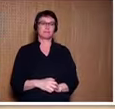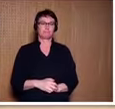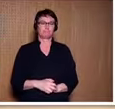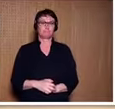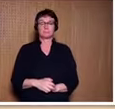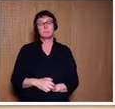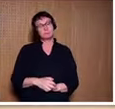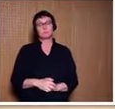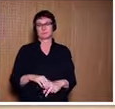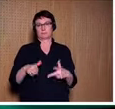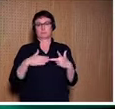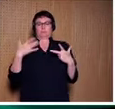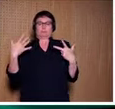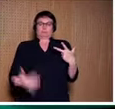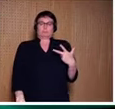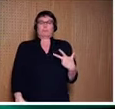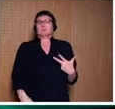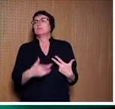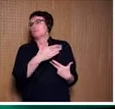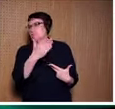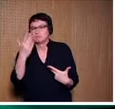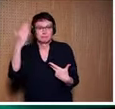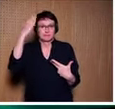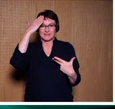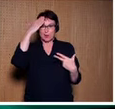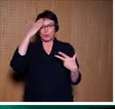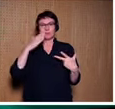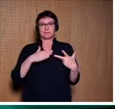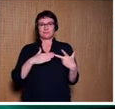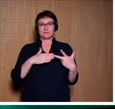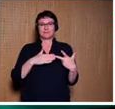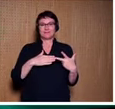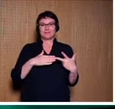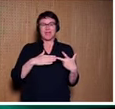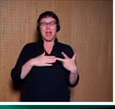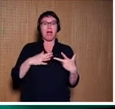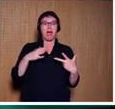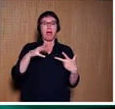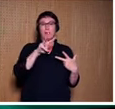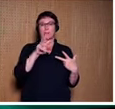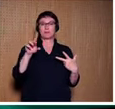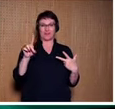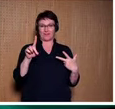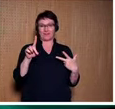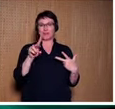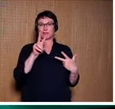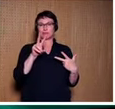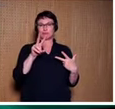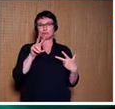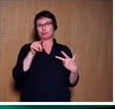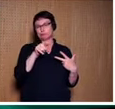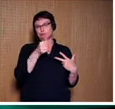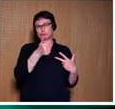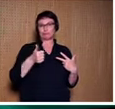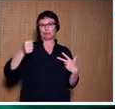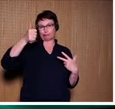The one and only, our very dear and own, Maliha Khan, President and CEO